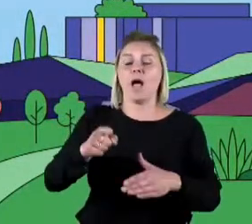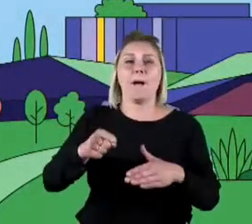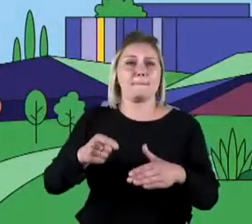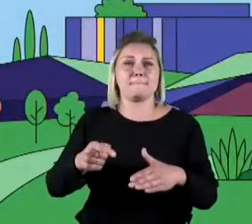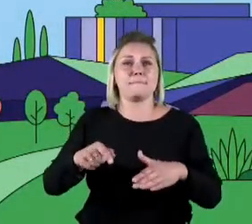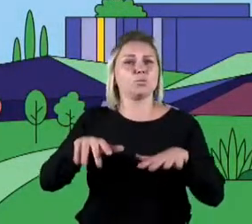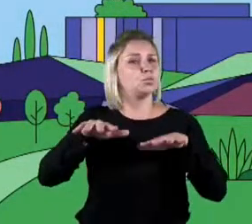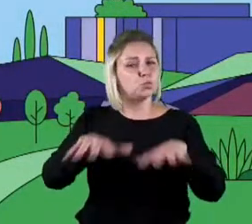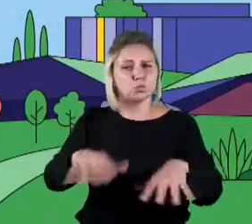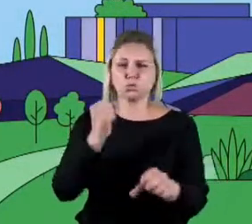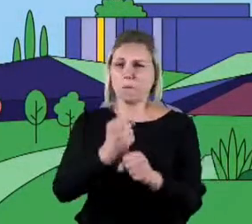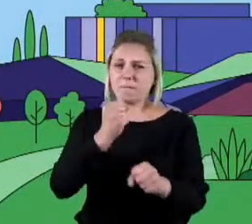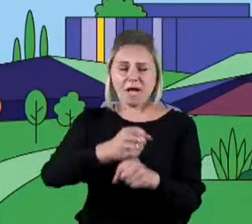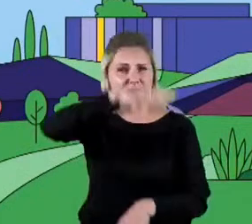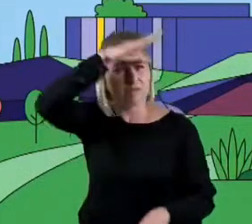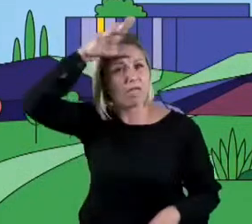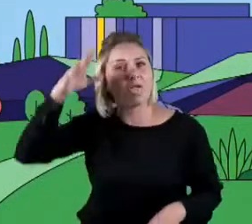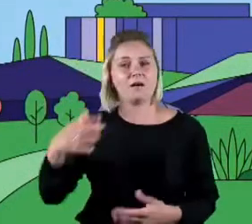to come up with a plan